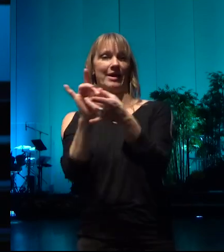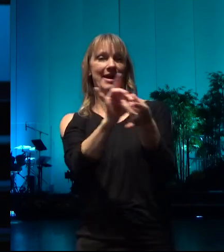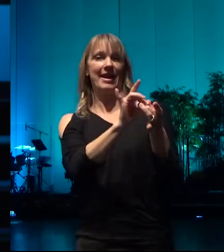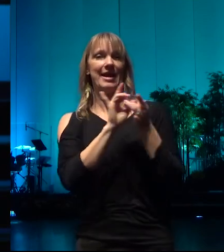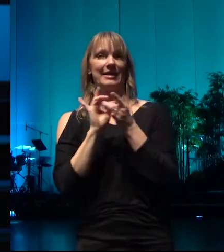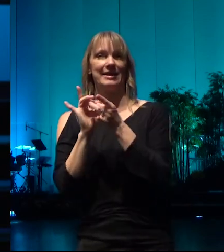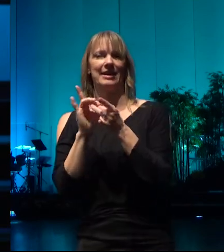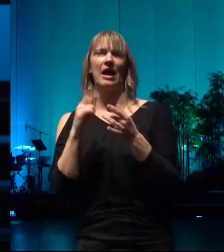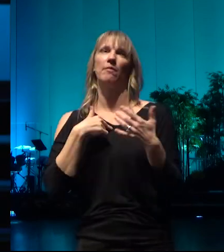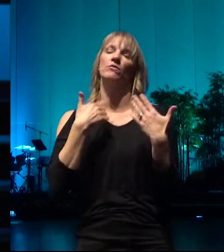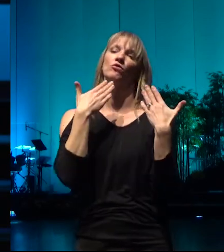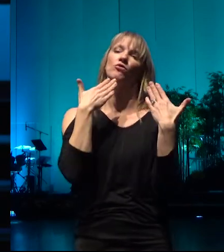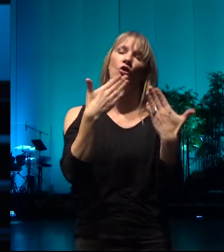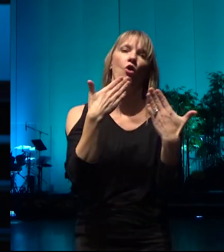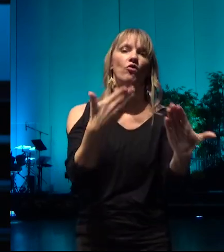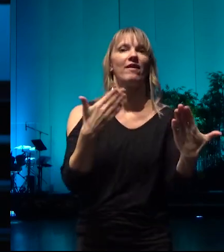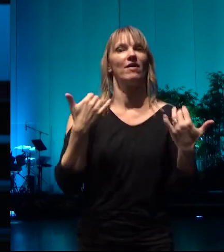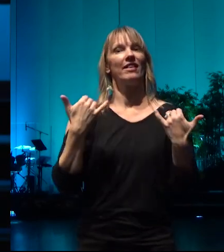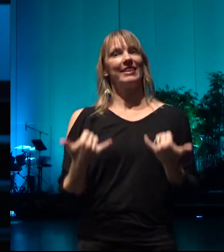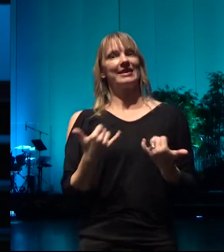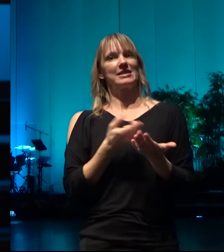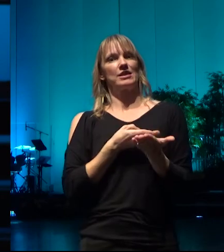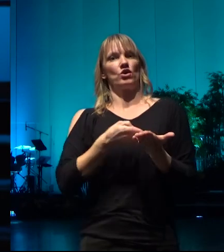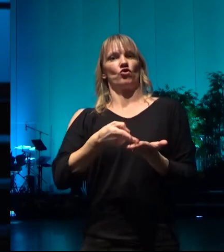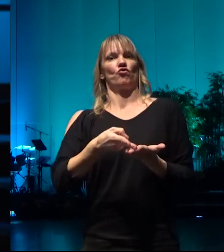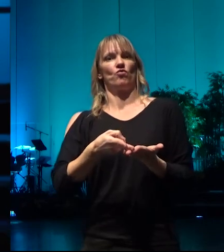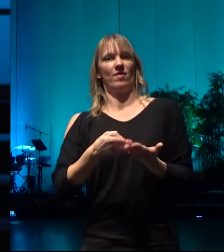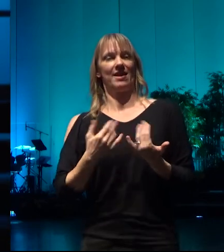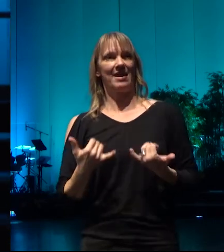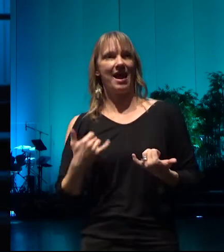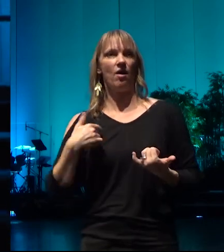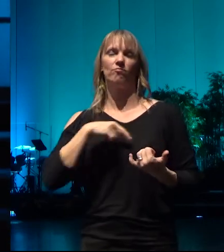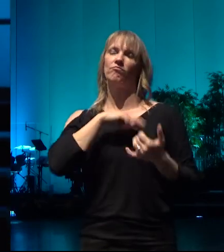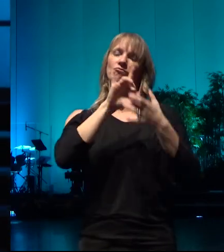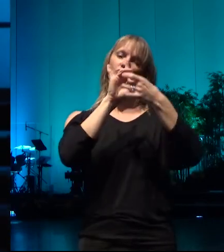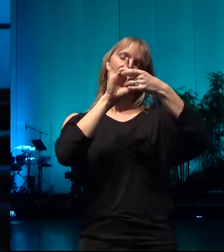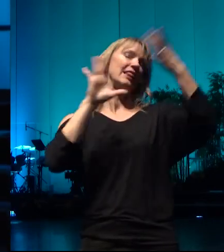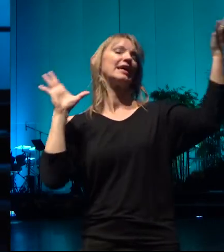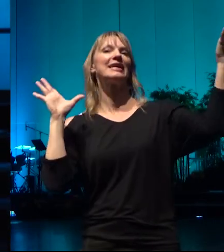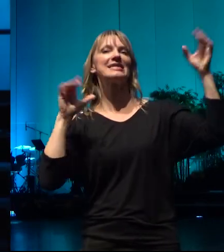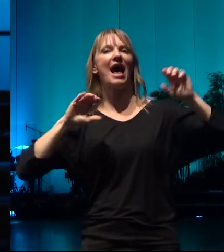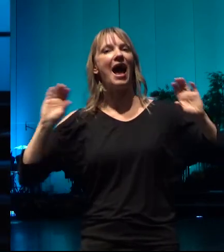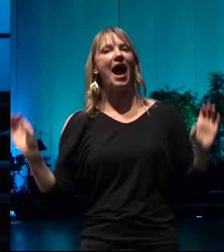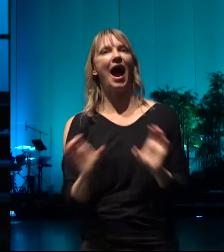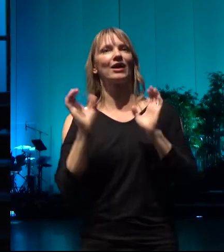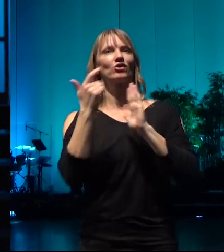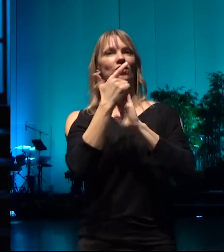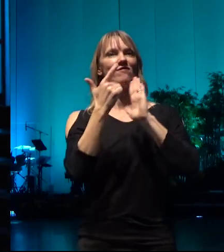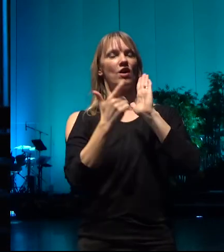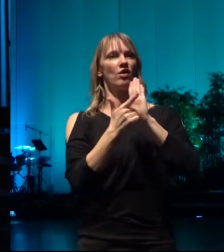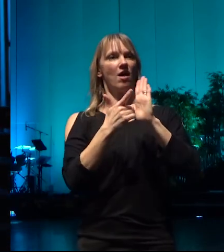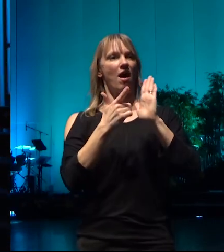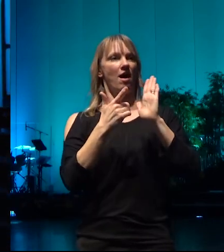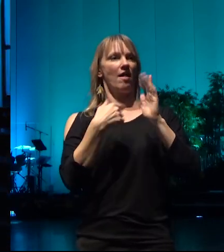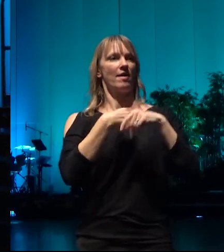go in faith and confidence, knowing it is done. And so it is. Amen.